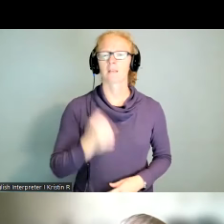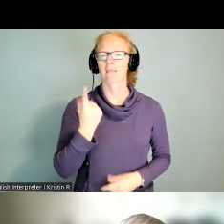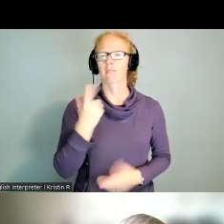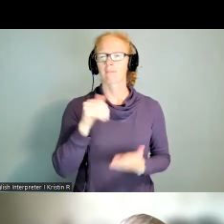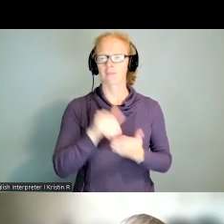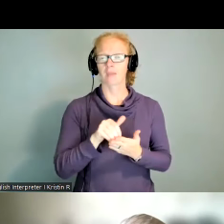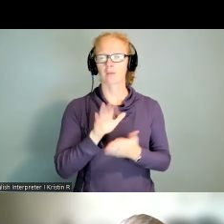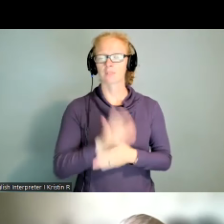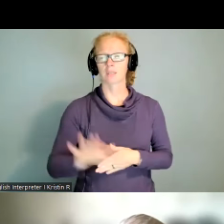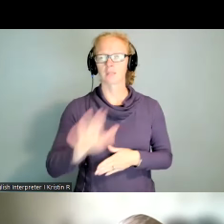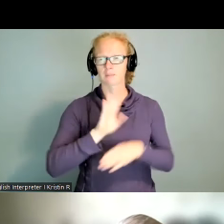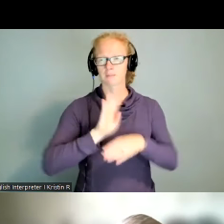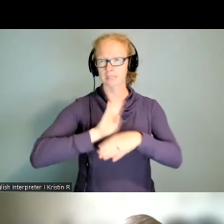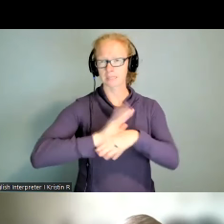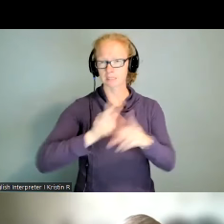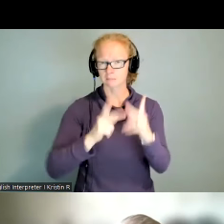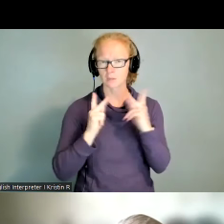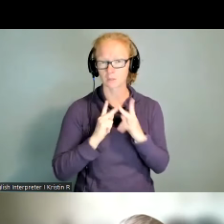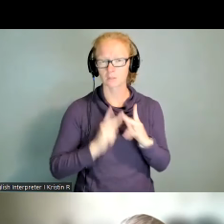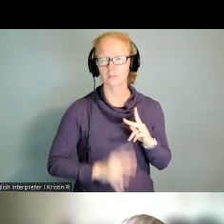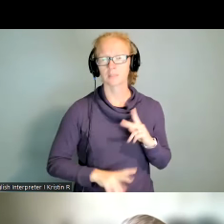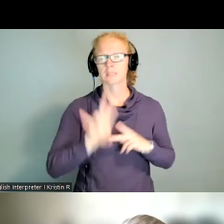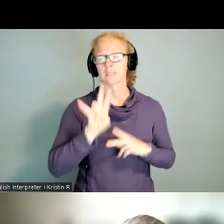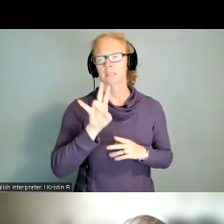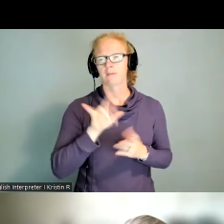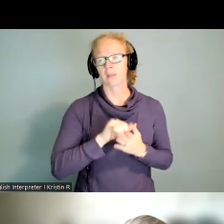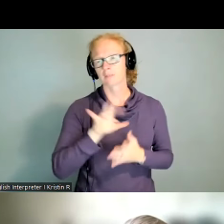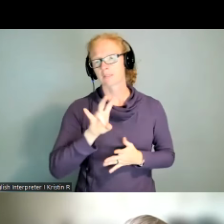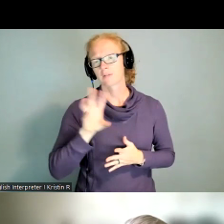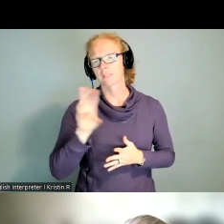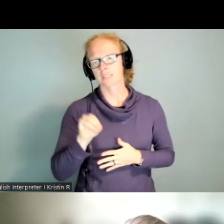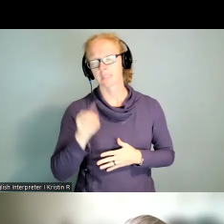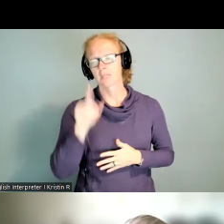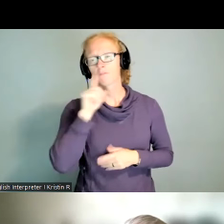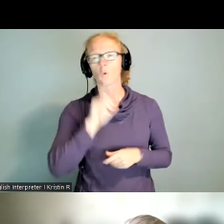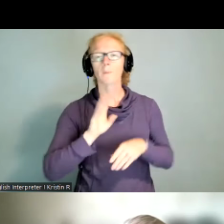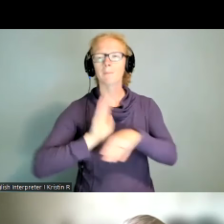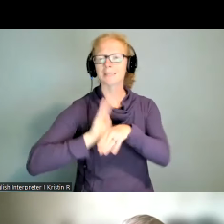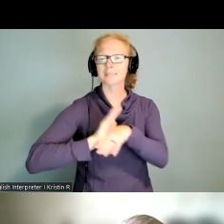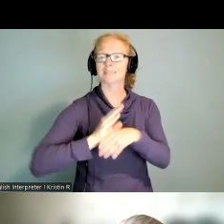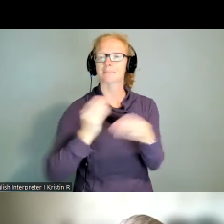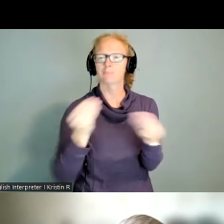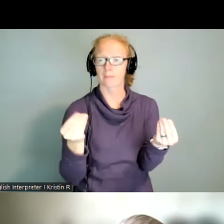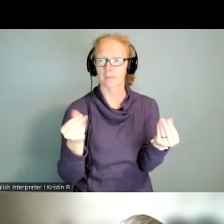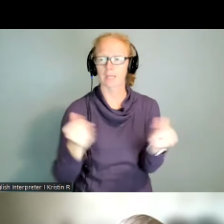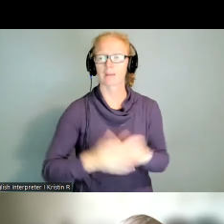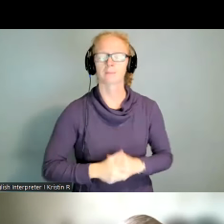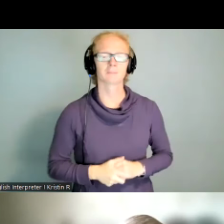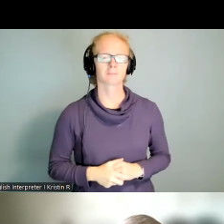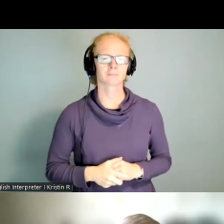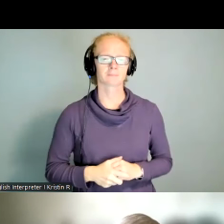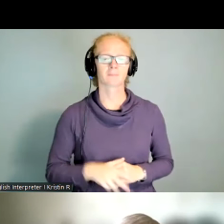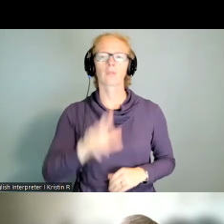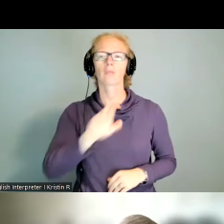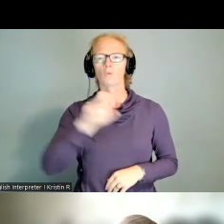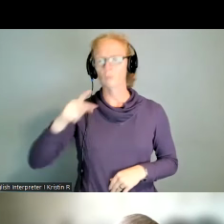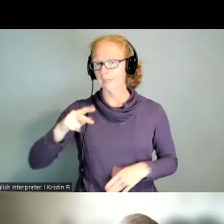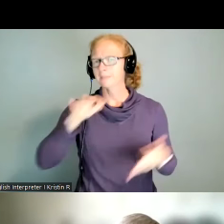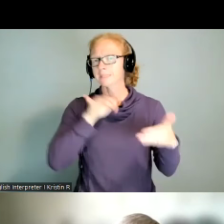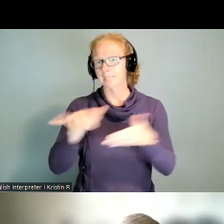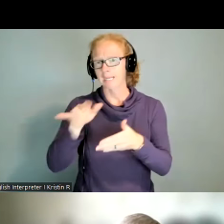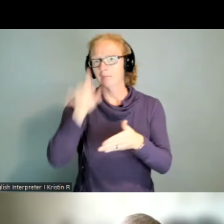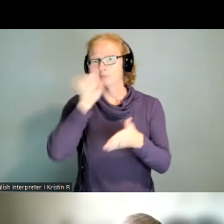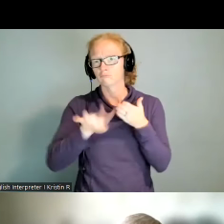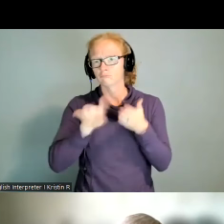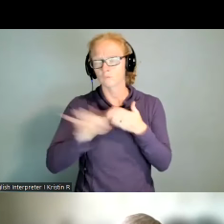parcels, 7,760 acres of commercial property. And as we've said, there's this REAP study underway. In a sort of a way,